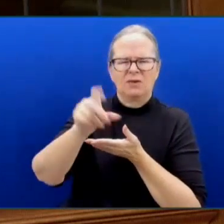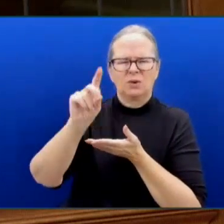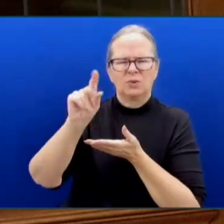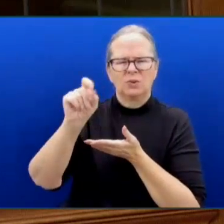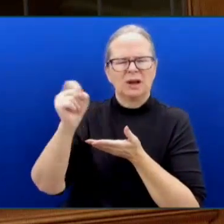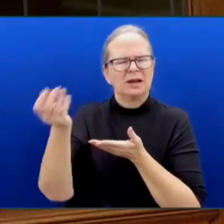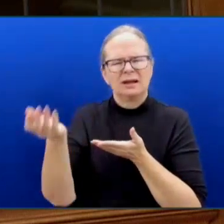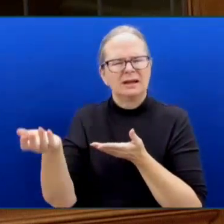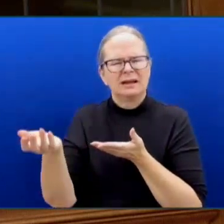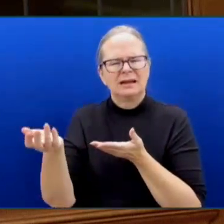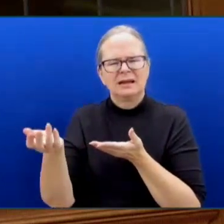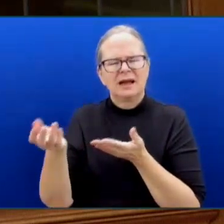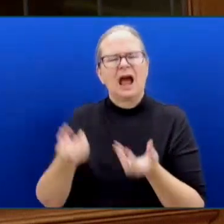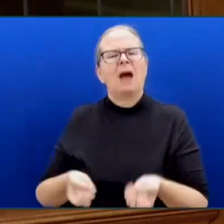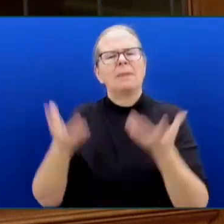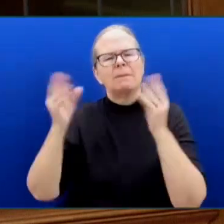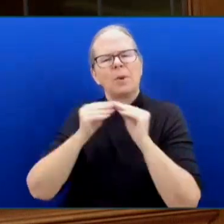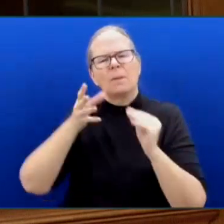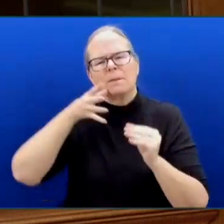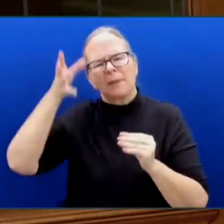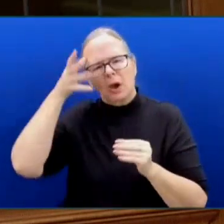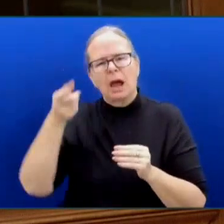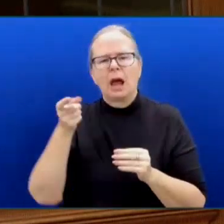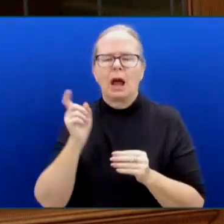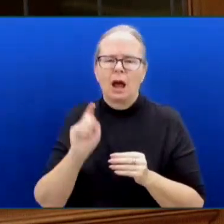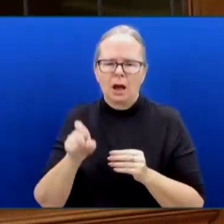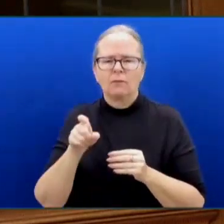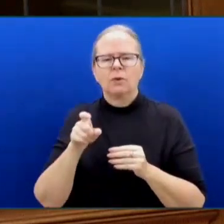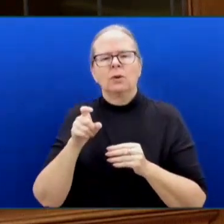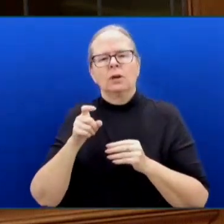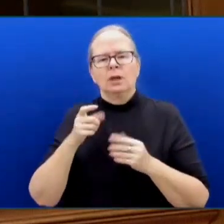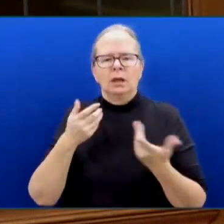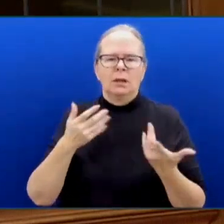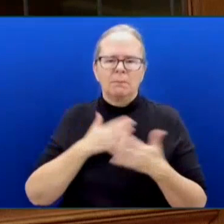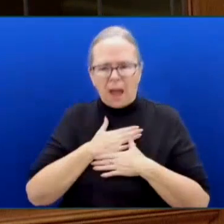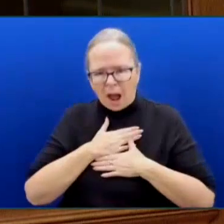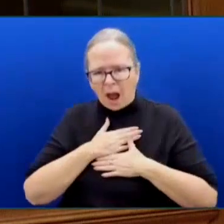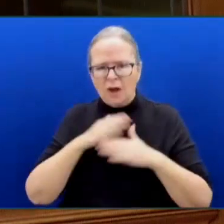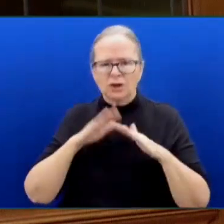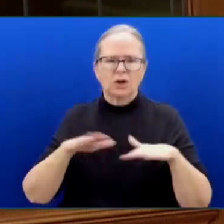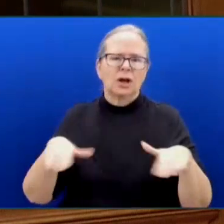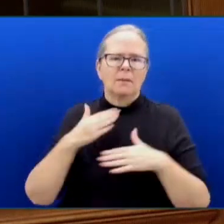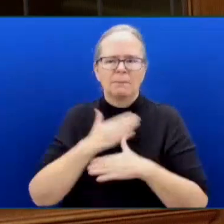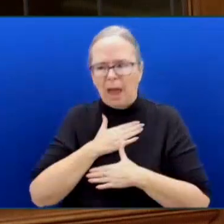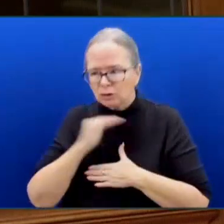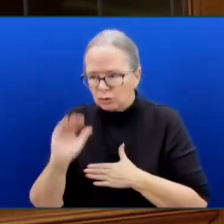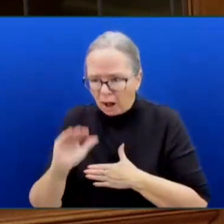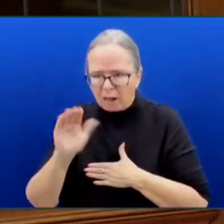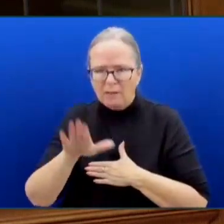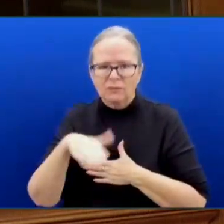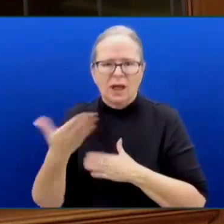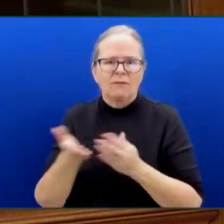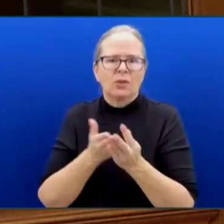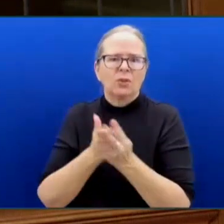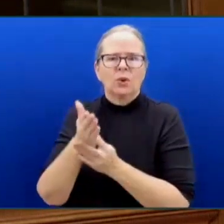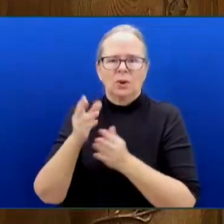their teenage children because of this NDP's failed safe supply policy?